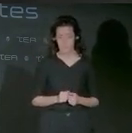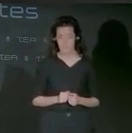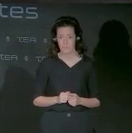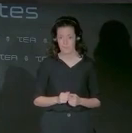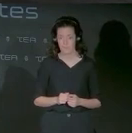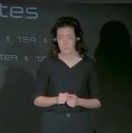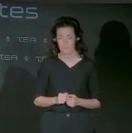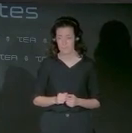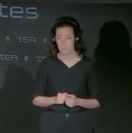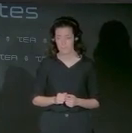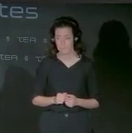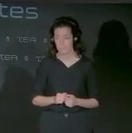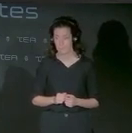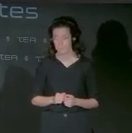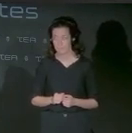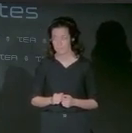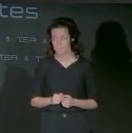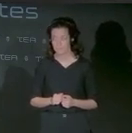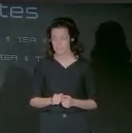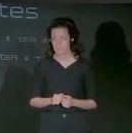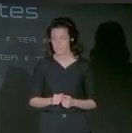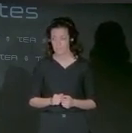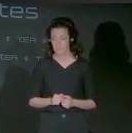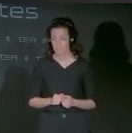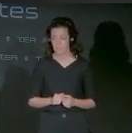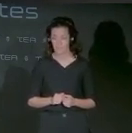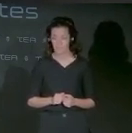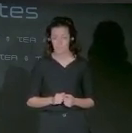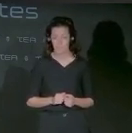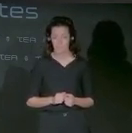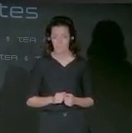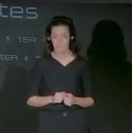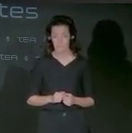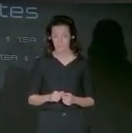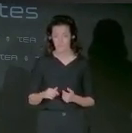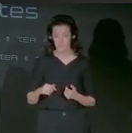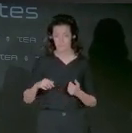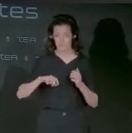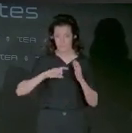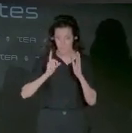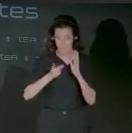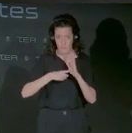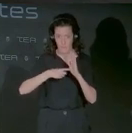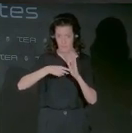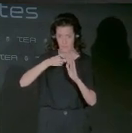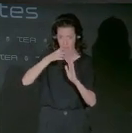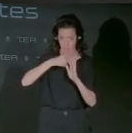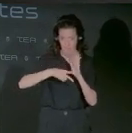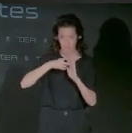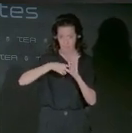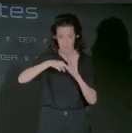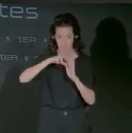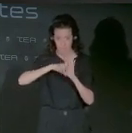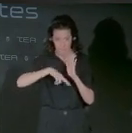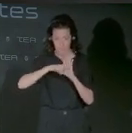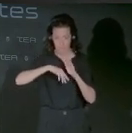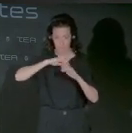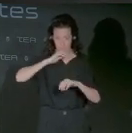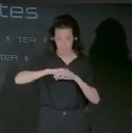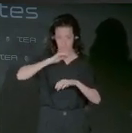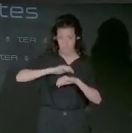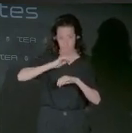happened is enormous. So I thought it was quite refreshing to see that in the Commission's virtual worlds